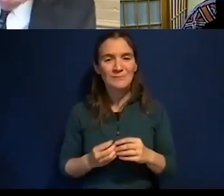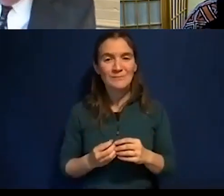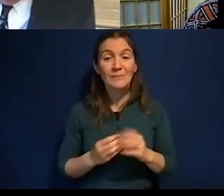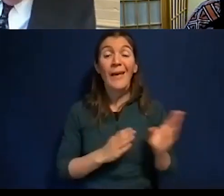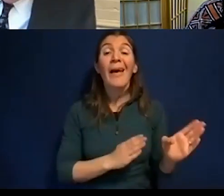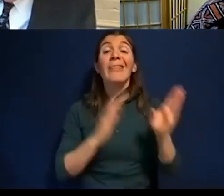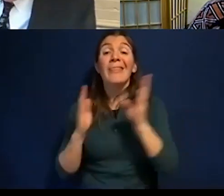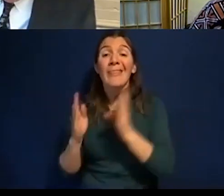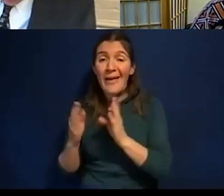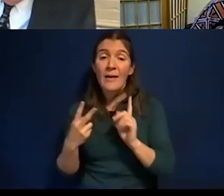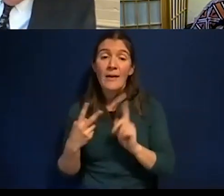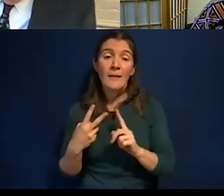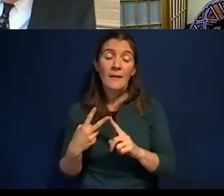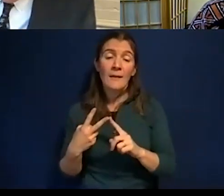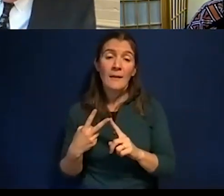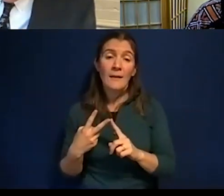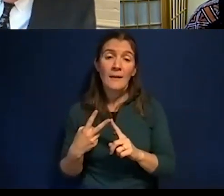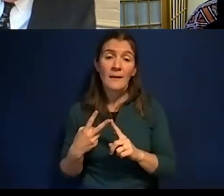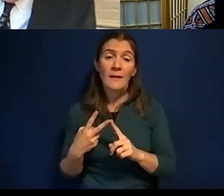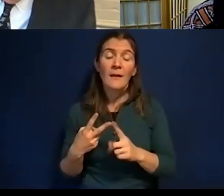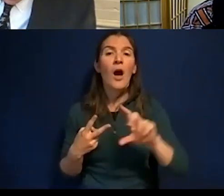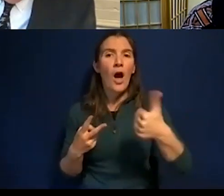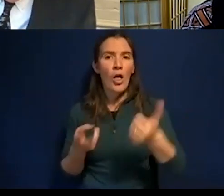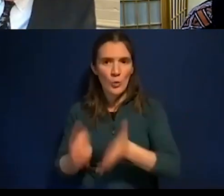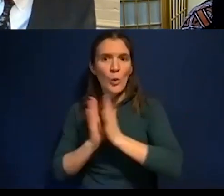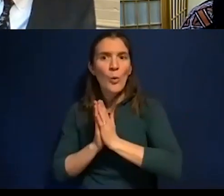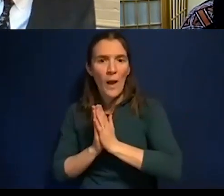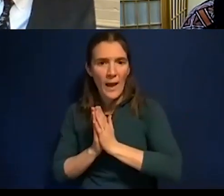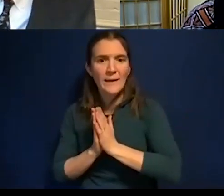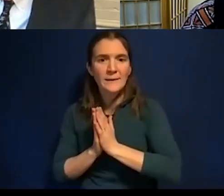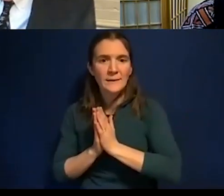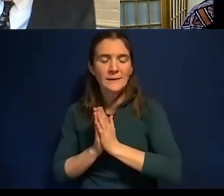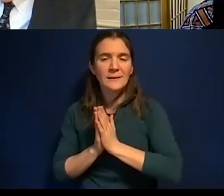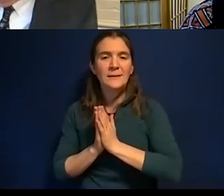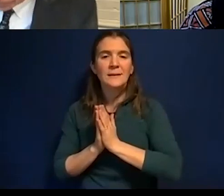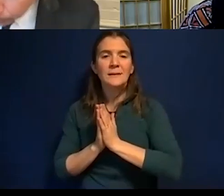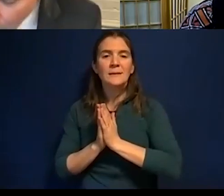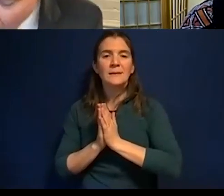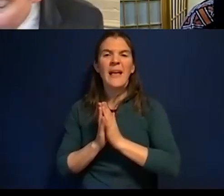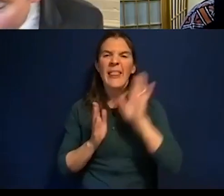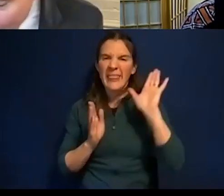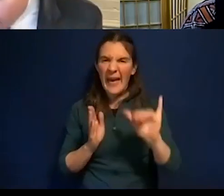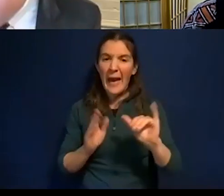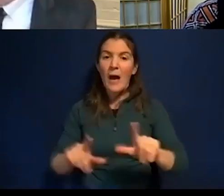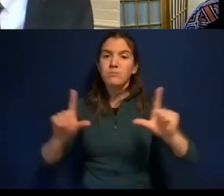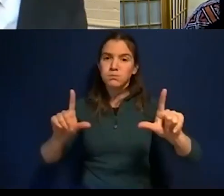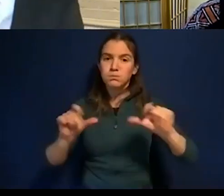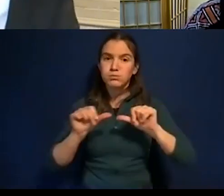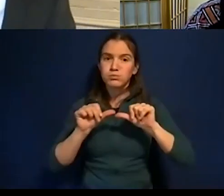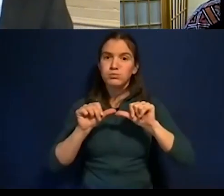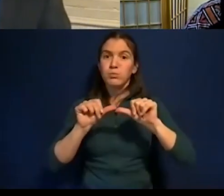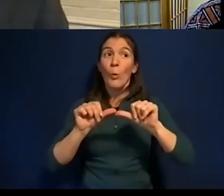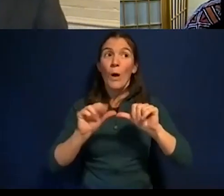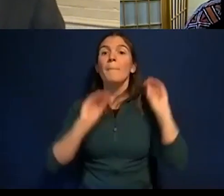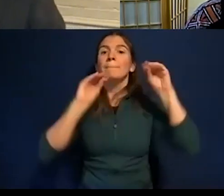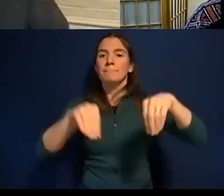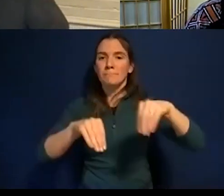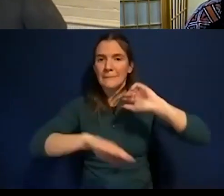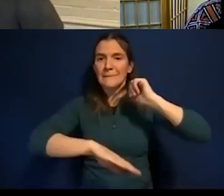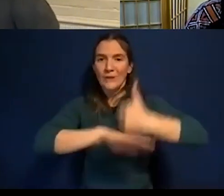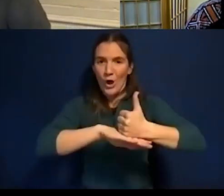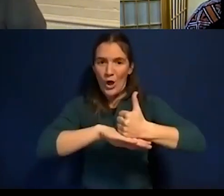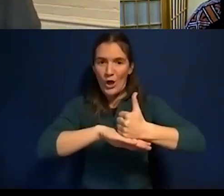was a subsequent request that this stay up well, not stay up, but go up